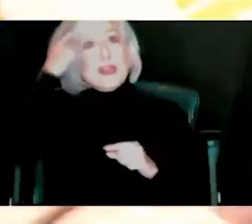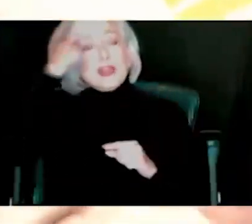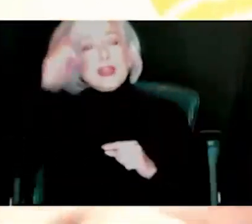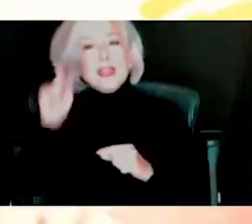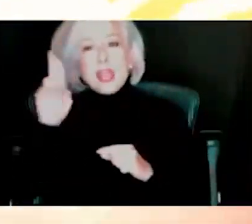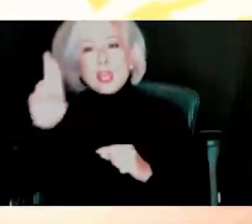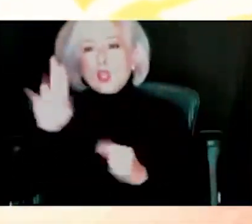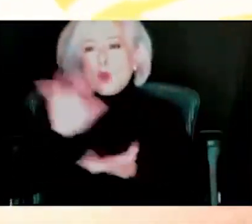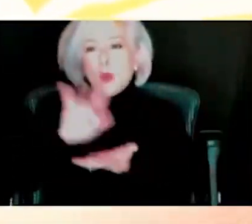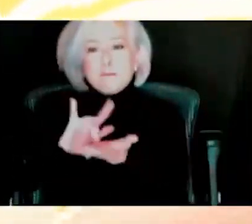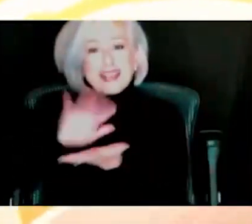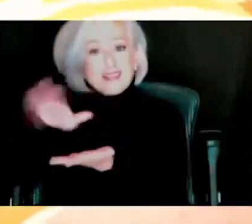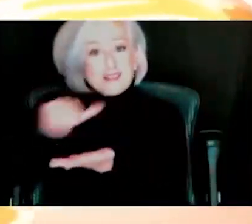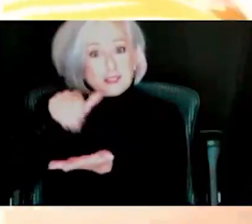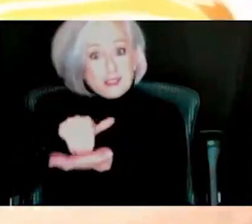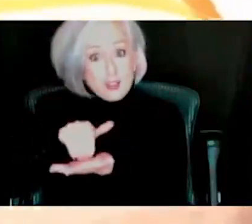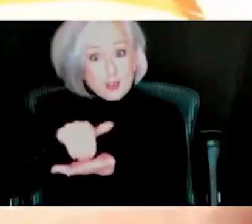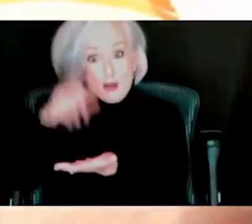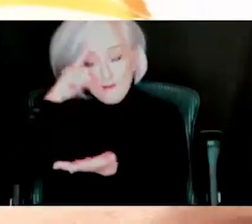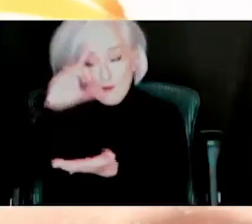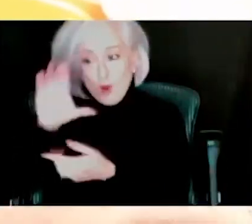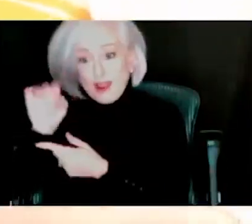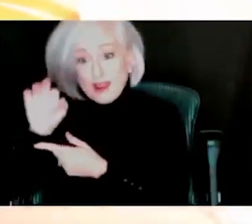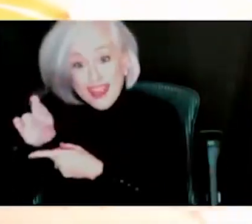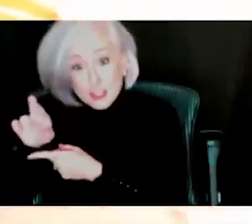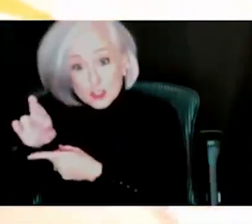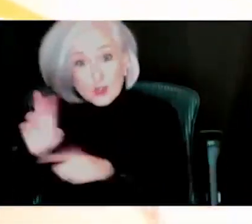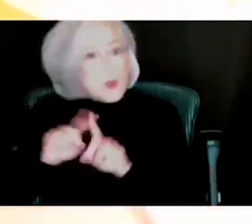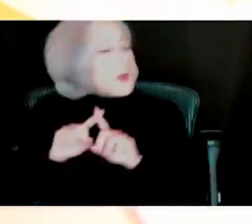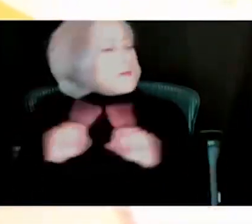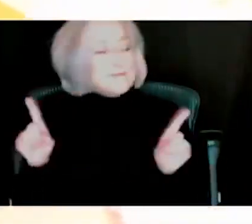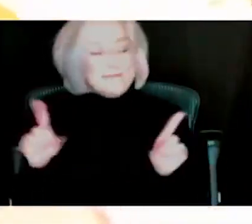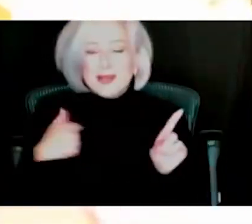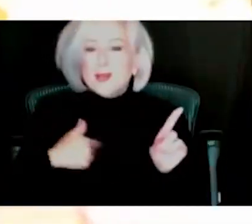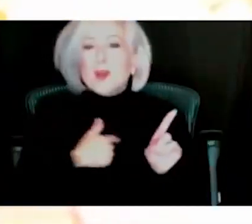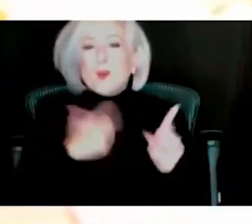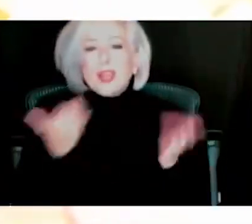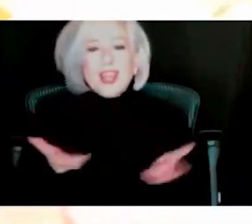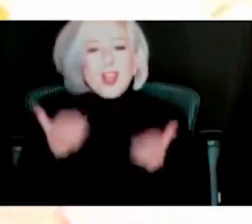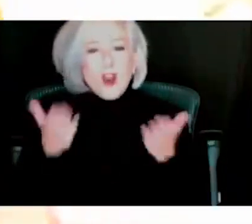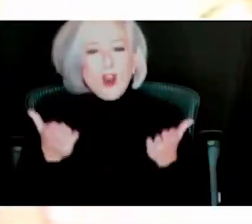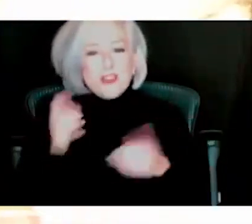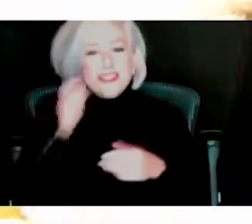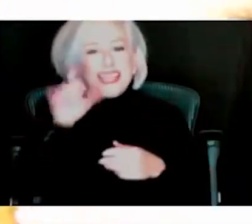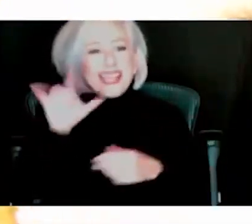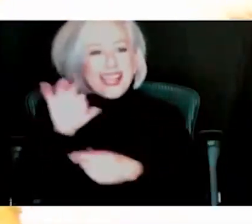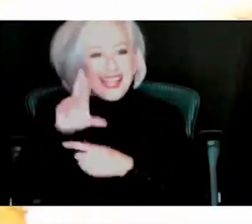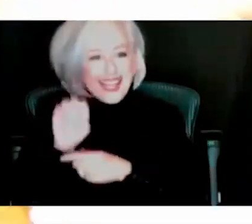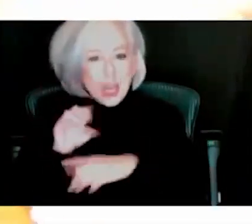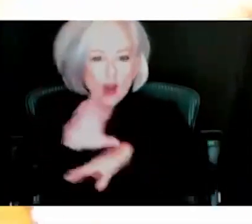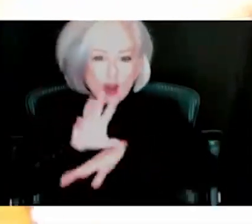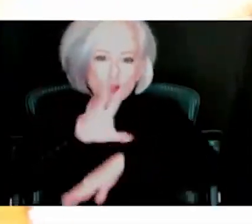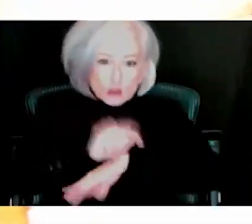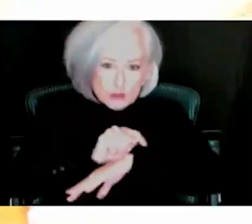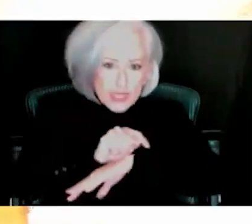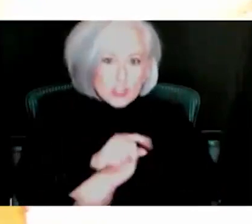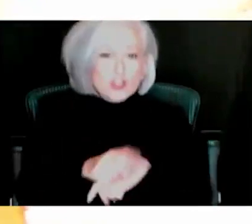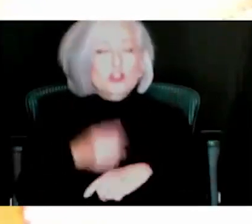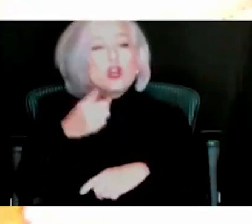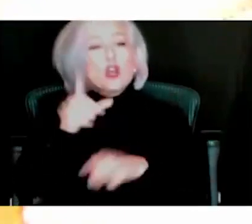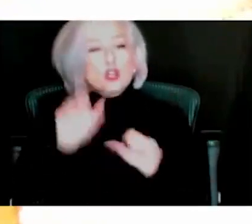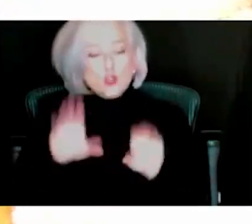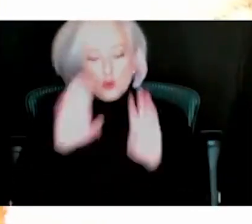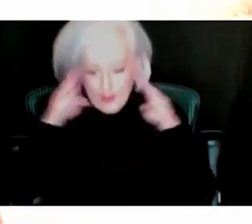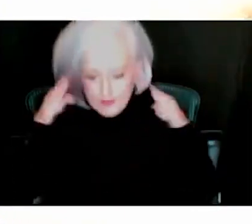center for cancer, but we do offer, again, skincare consultations, so you can focus your money